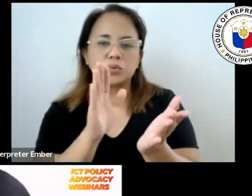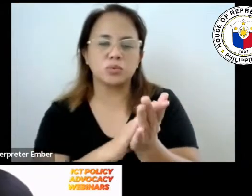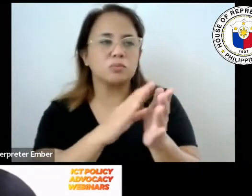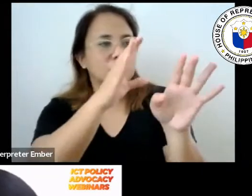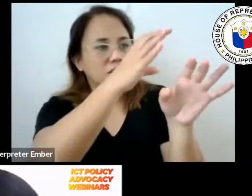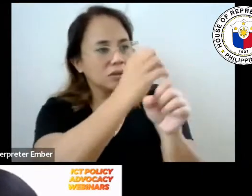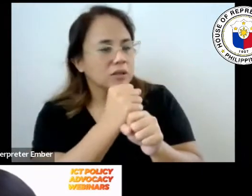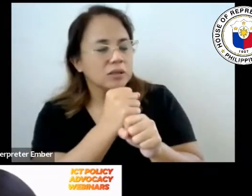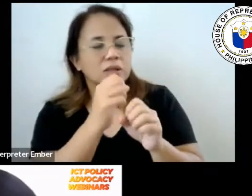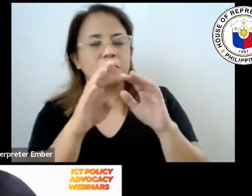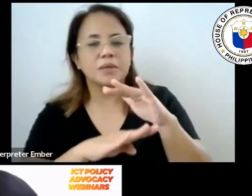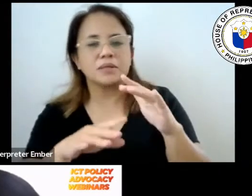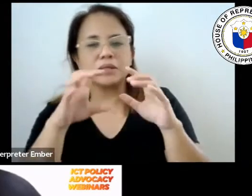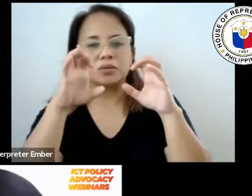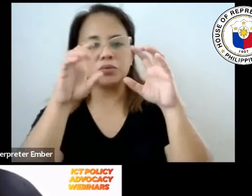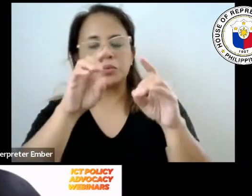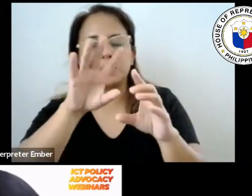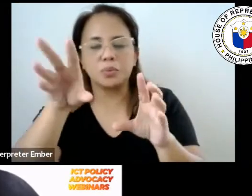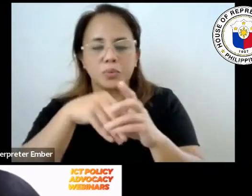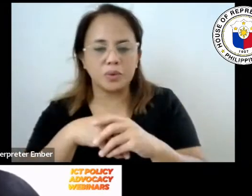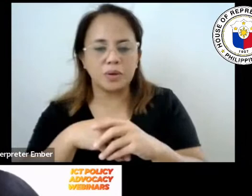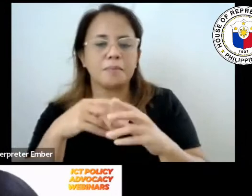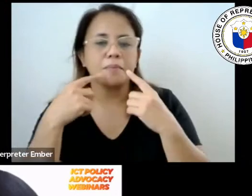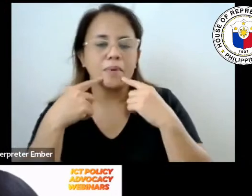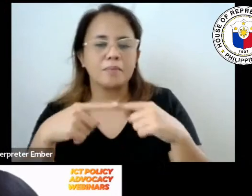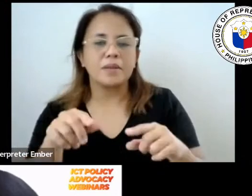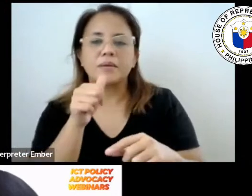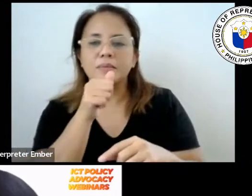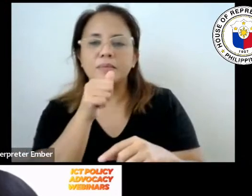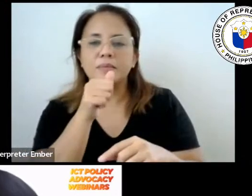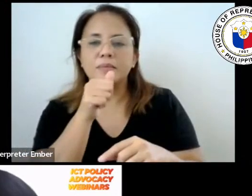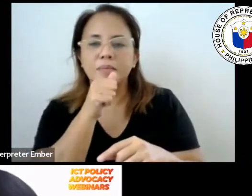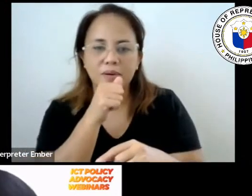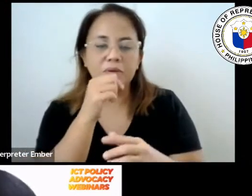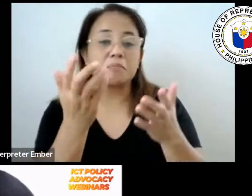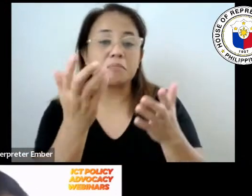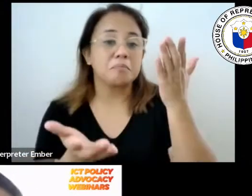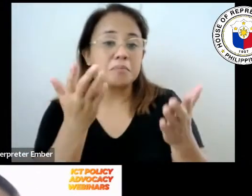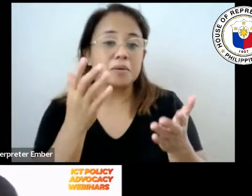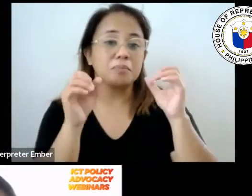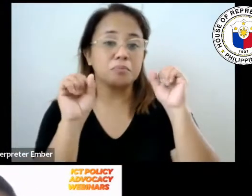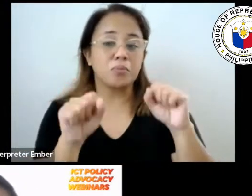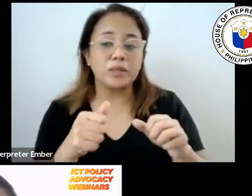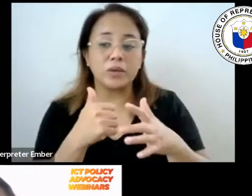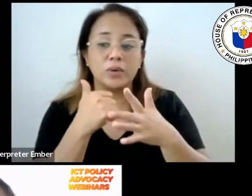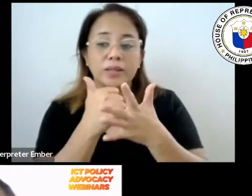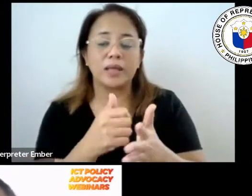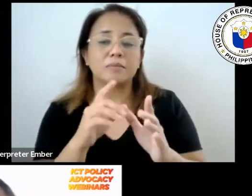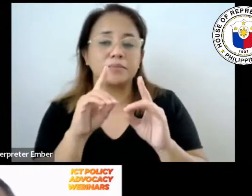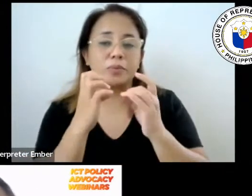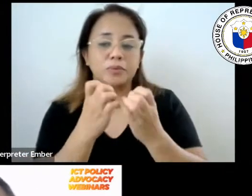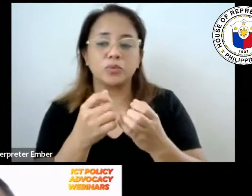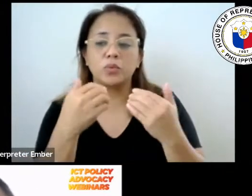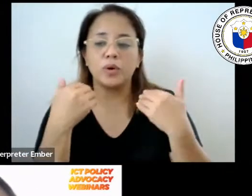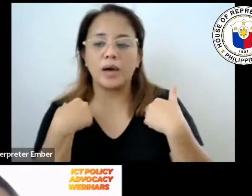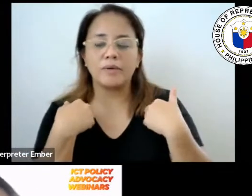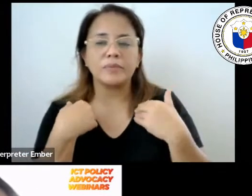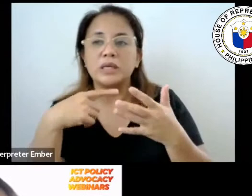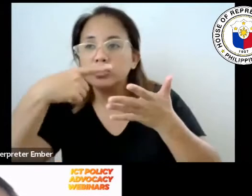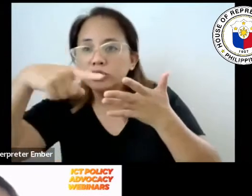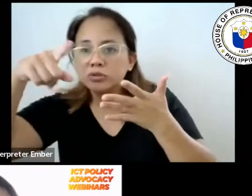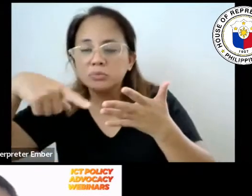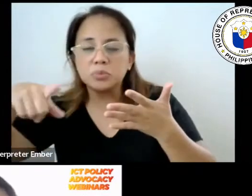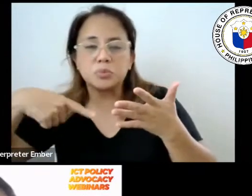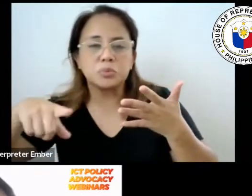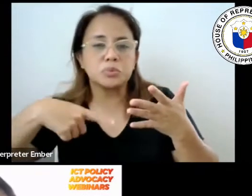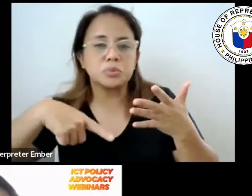basic education that covers both public and private. Baka pwedeng niyong matulungan ng DepEd to be able to have a school mapping